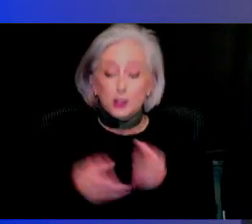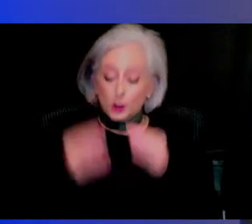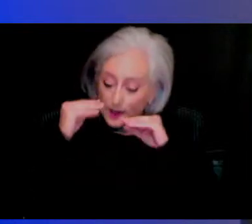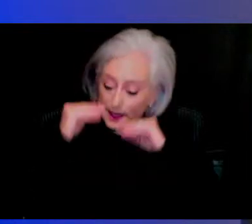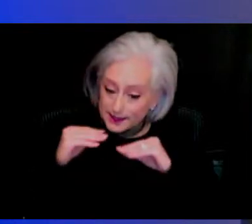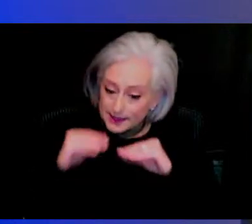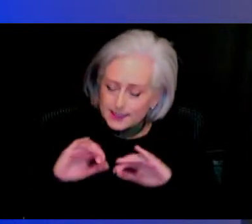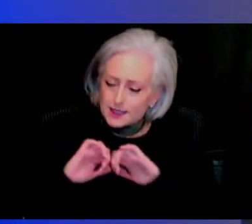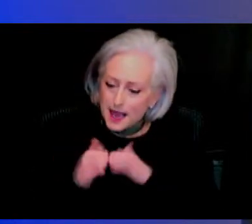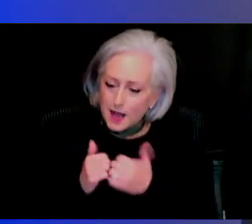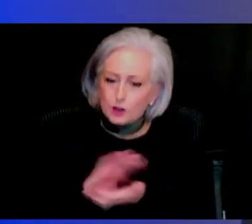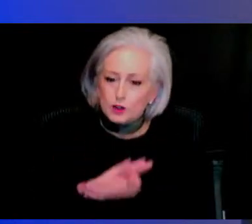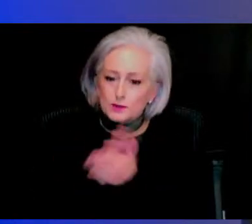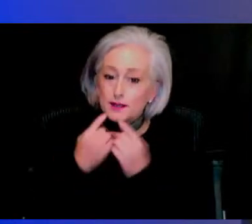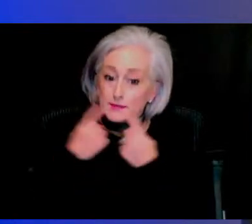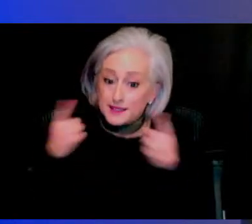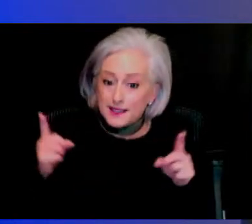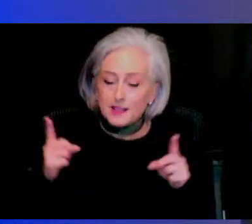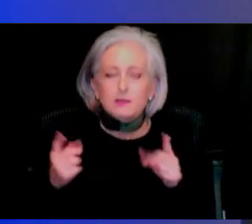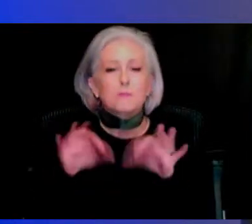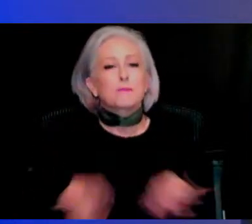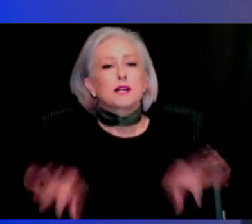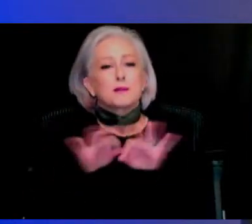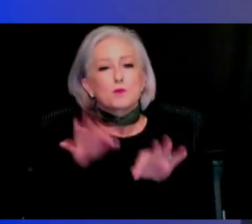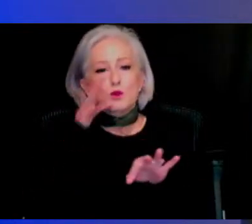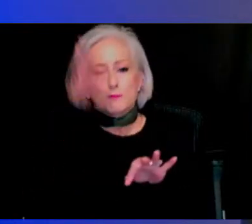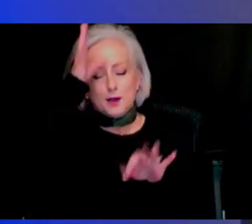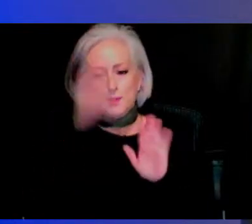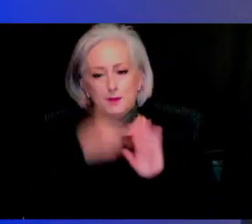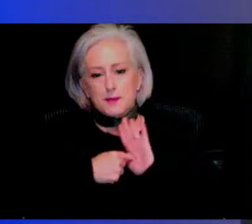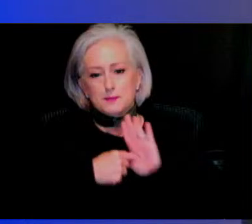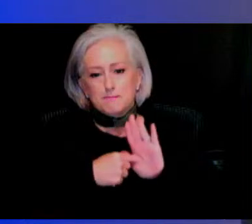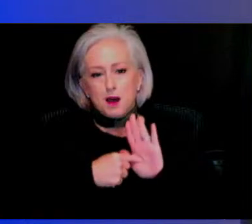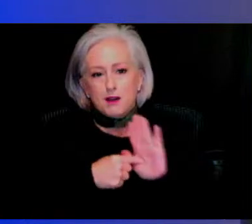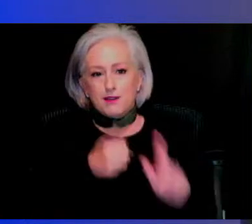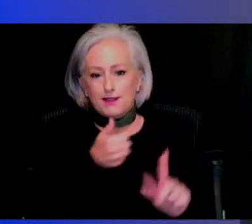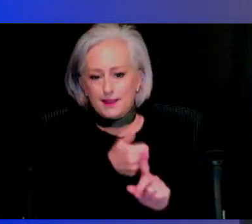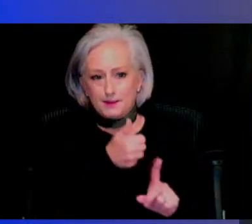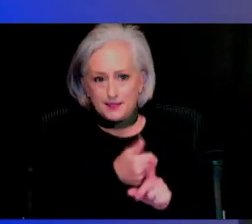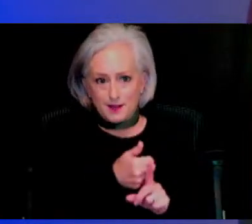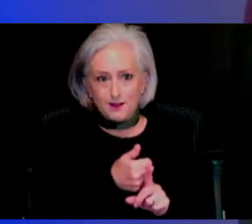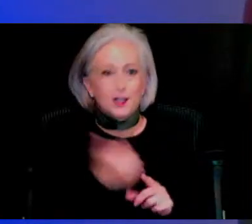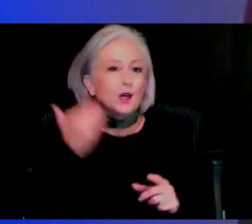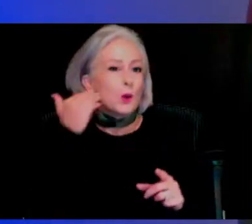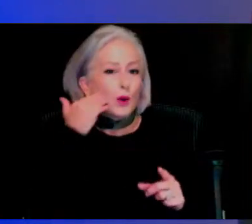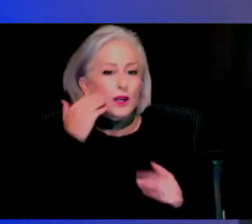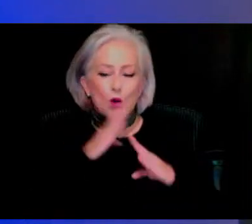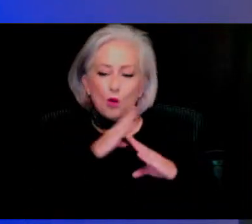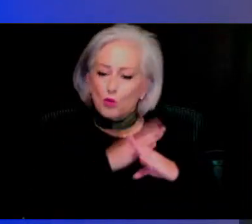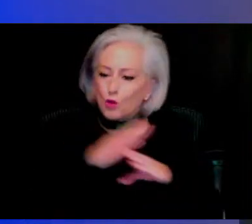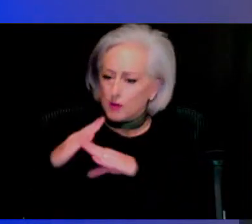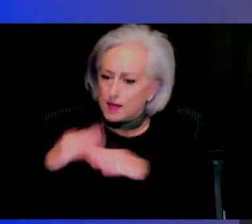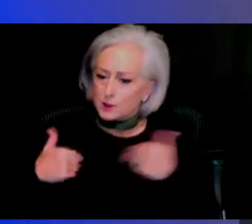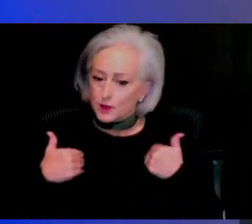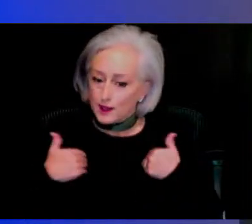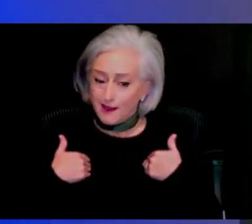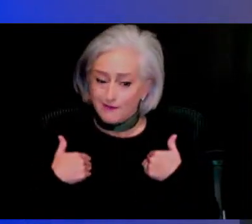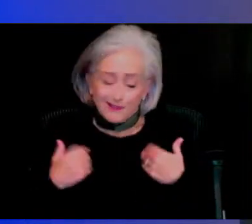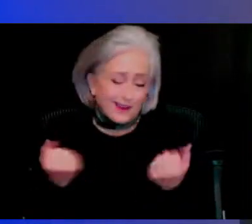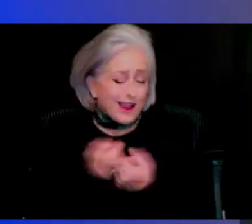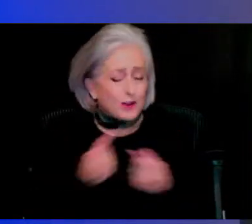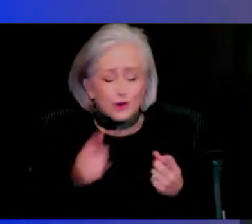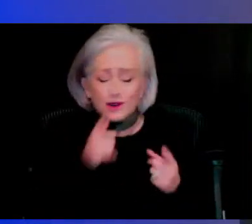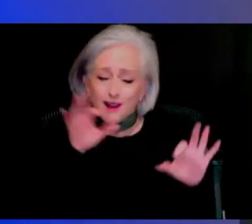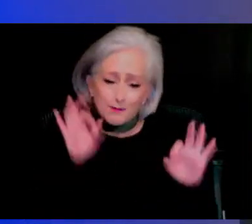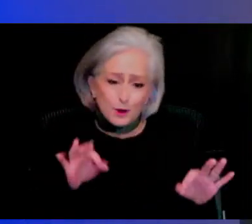can model how to be successful, despite some roadblocks, because we're not always perfectly successful in everything that we do, But if we can model to our